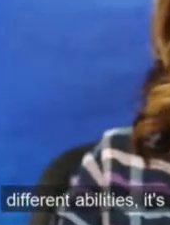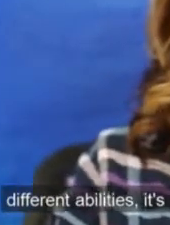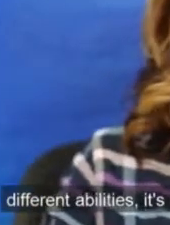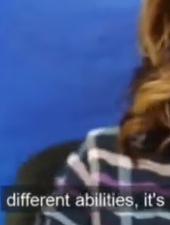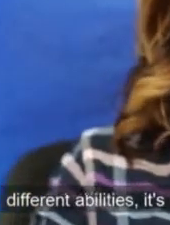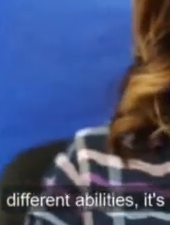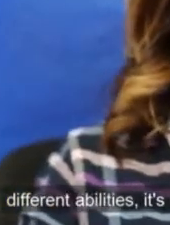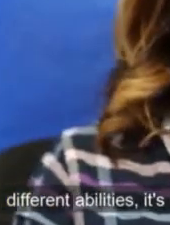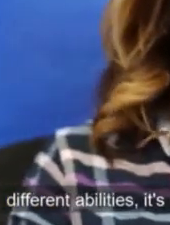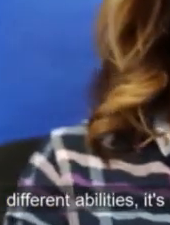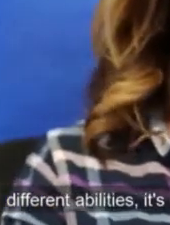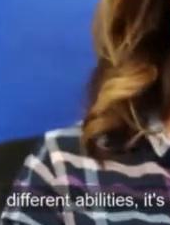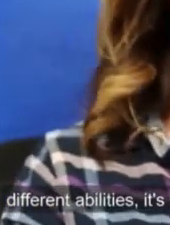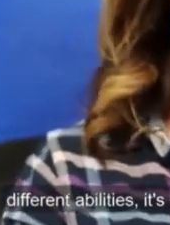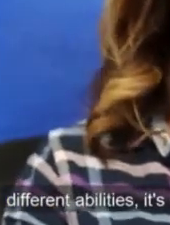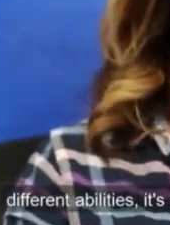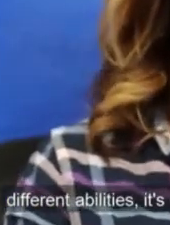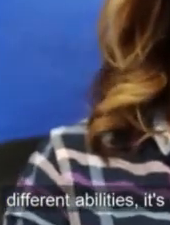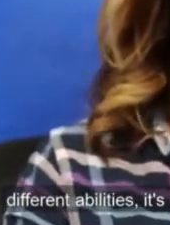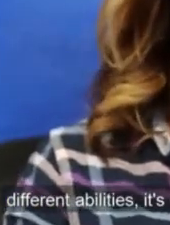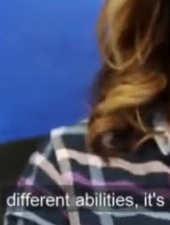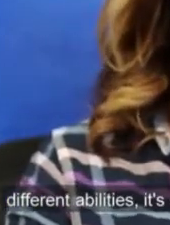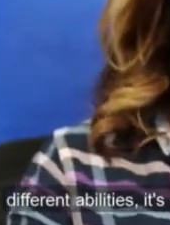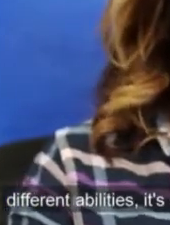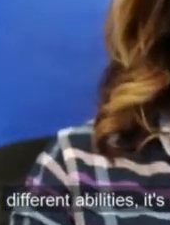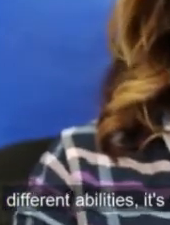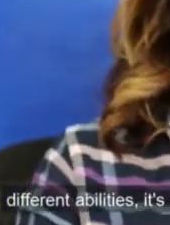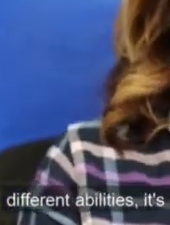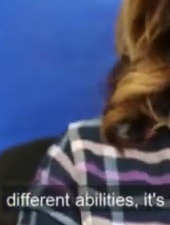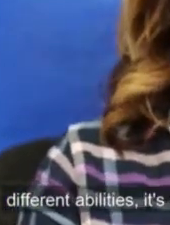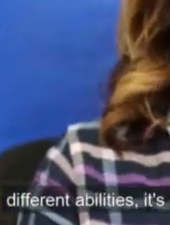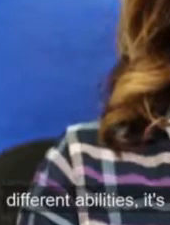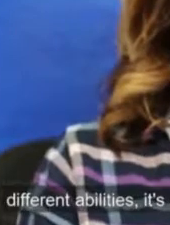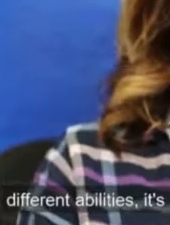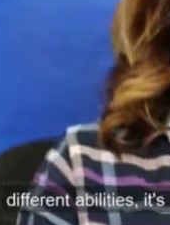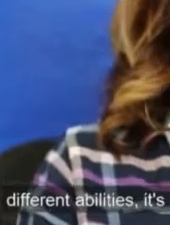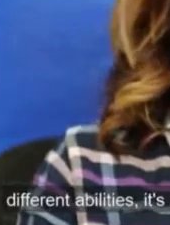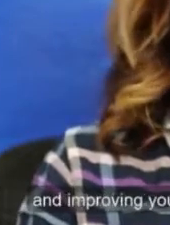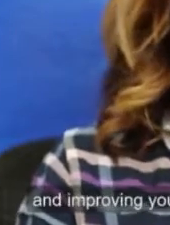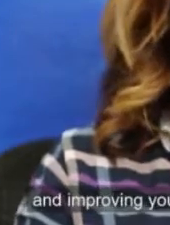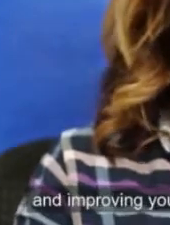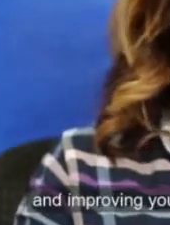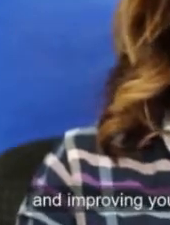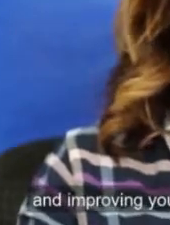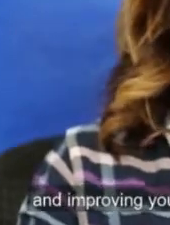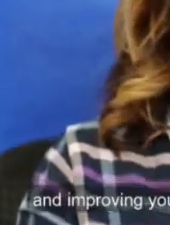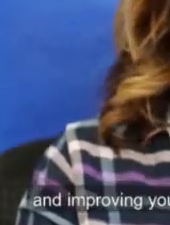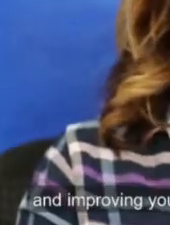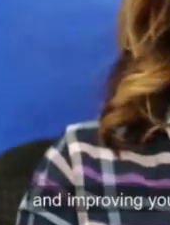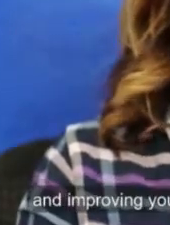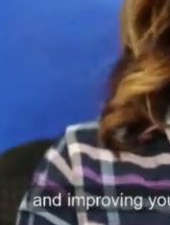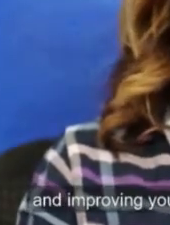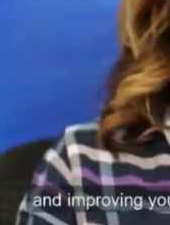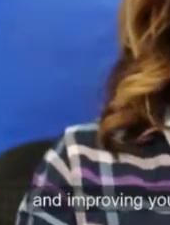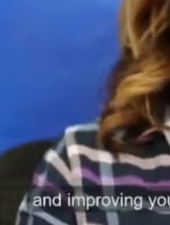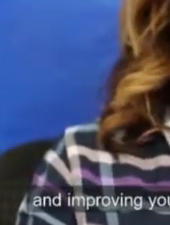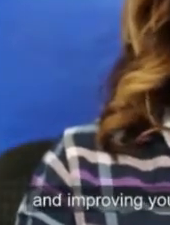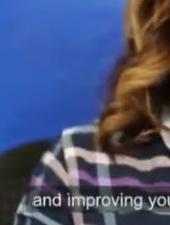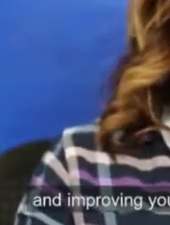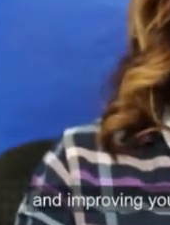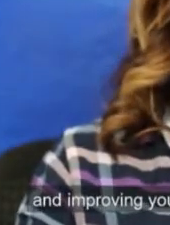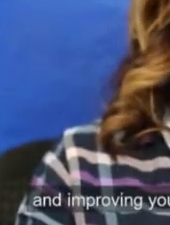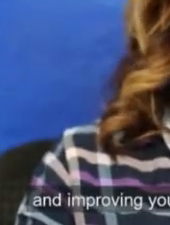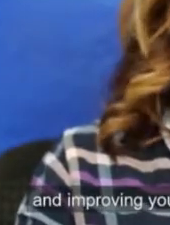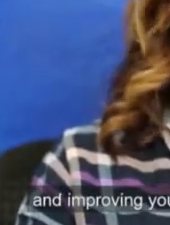abilities. It's an ever-changing thing, so you're constantly being challenged and improving your own skill set, and you